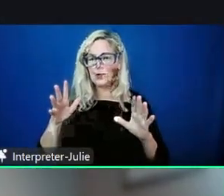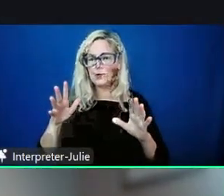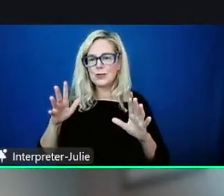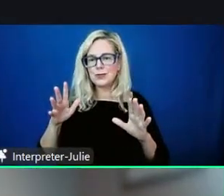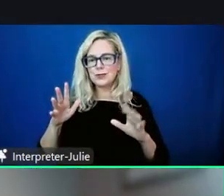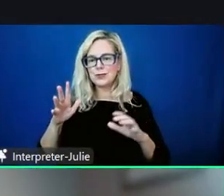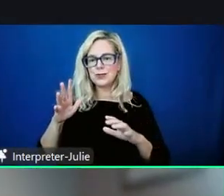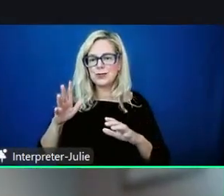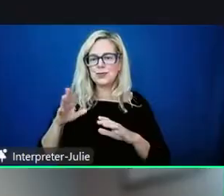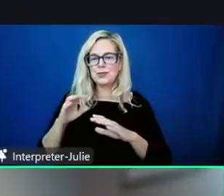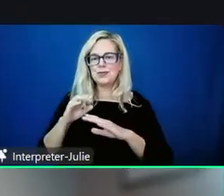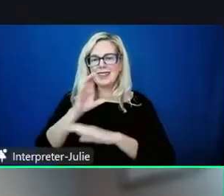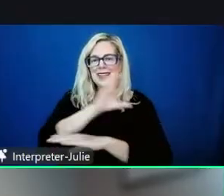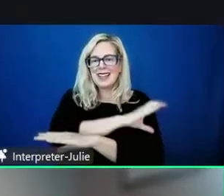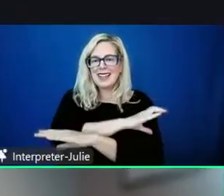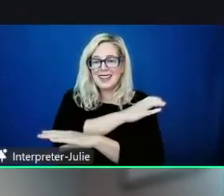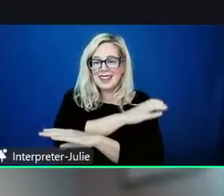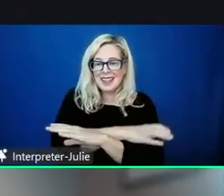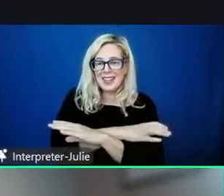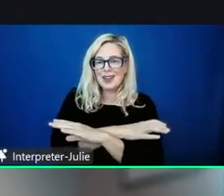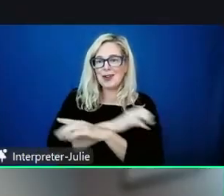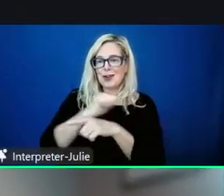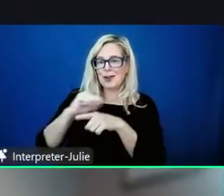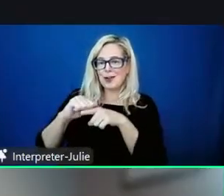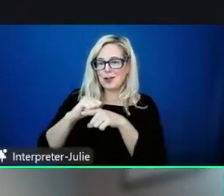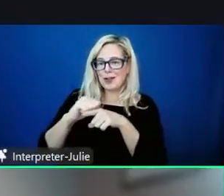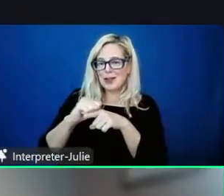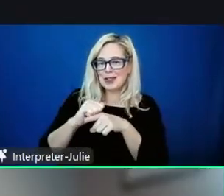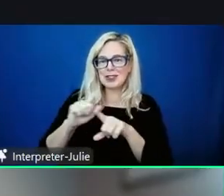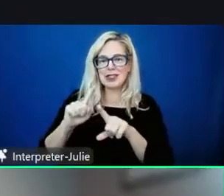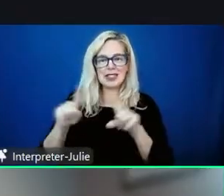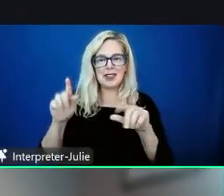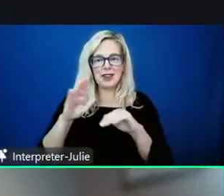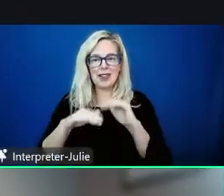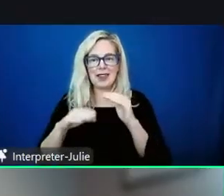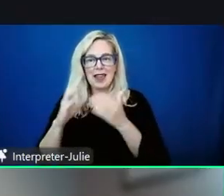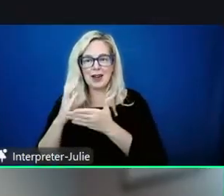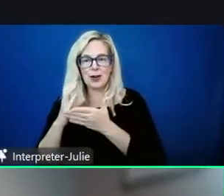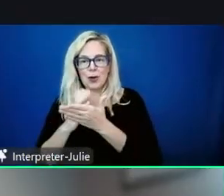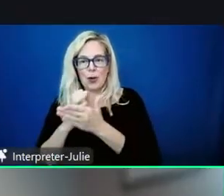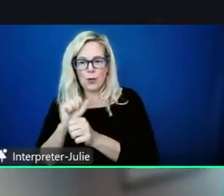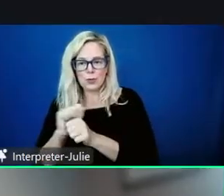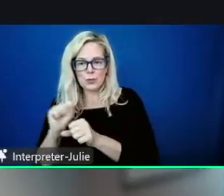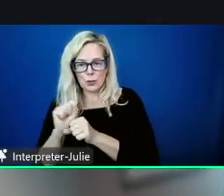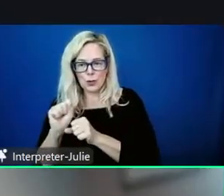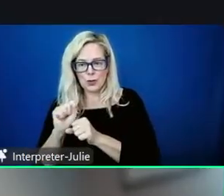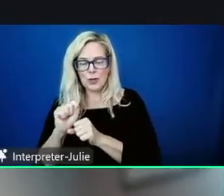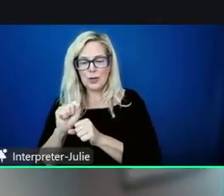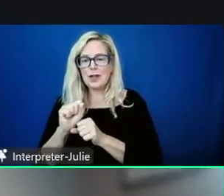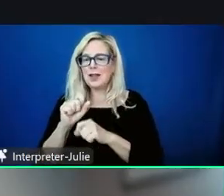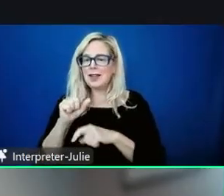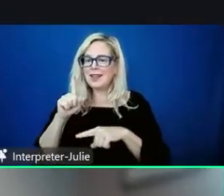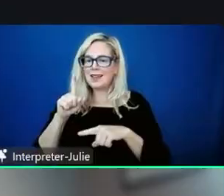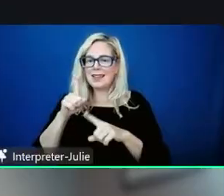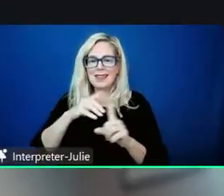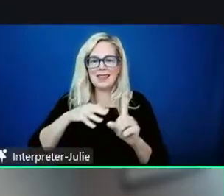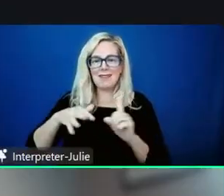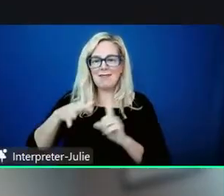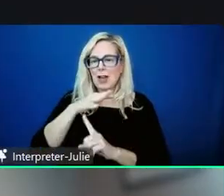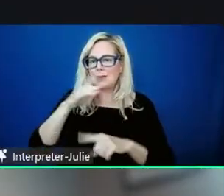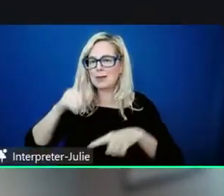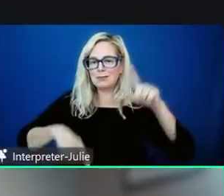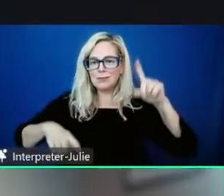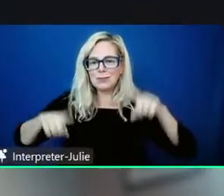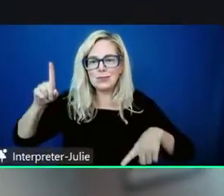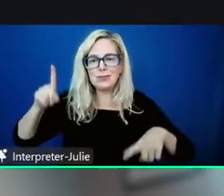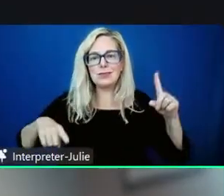from preclinical coursework. Clinical settings can be pretty variable in environments, but they can sometimes be fast-paced